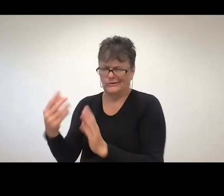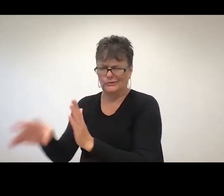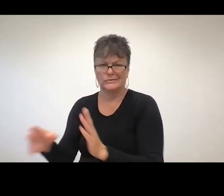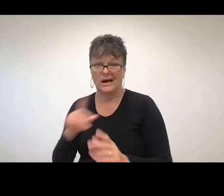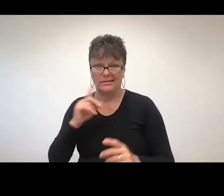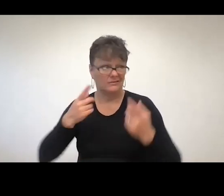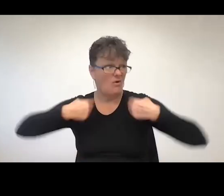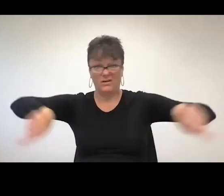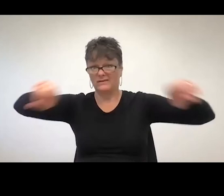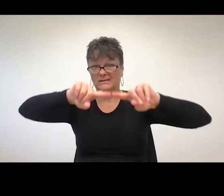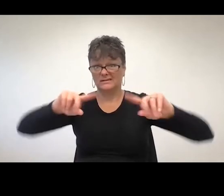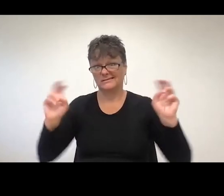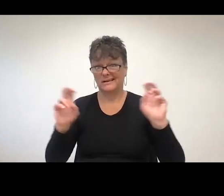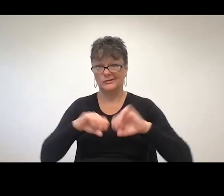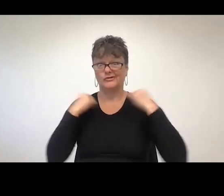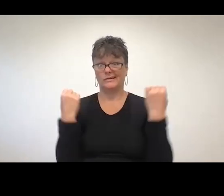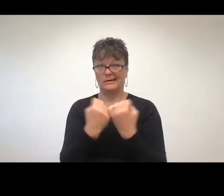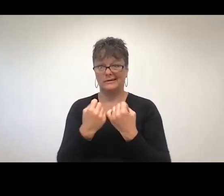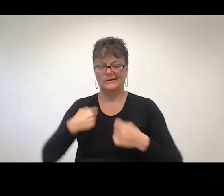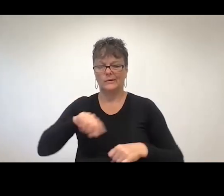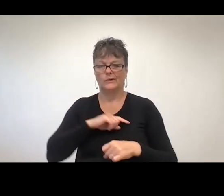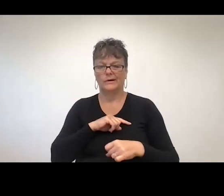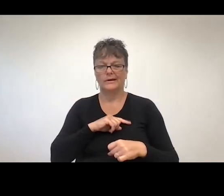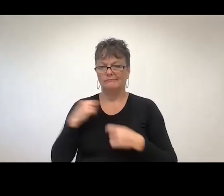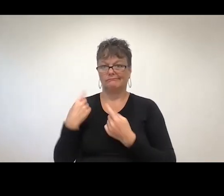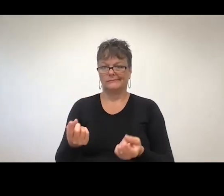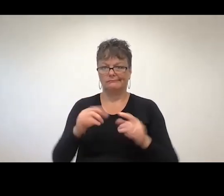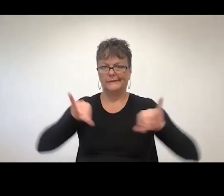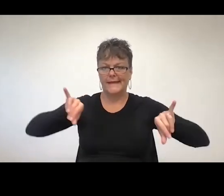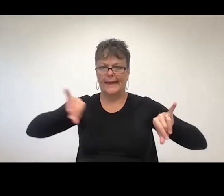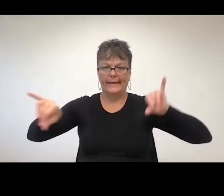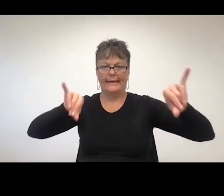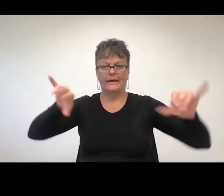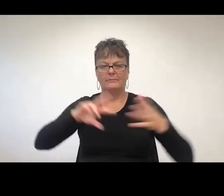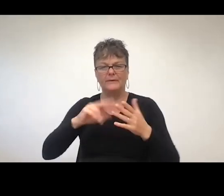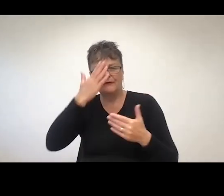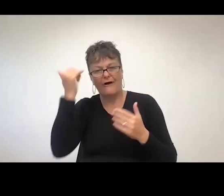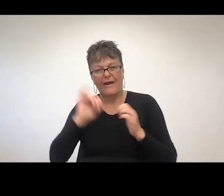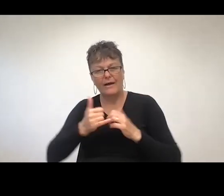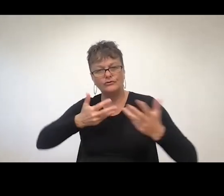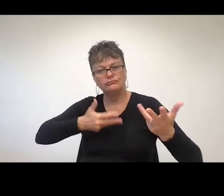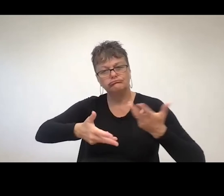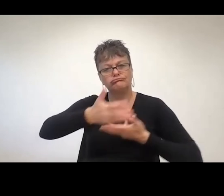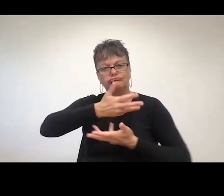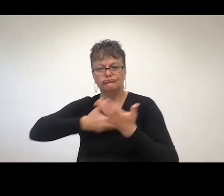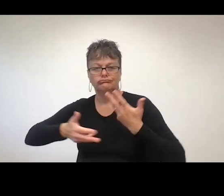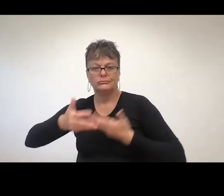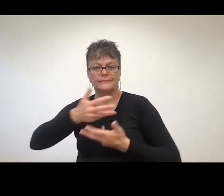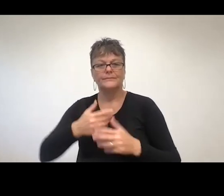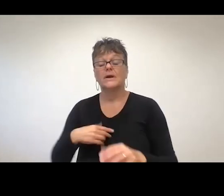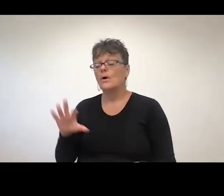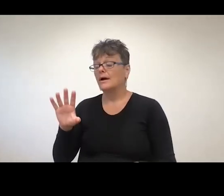skills. So I do believe that it is, it's a different kind of level of preparation. And I see your good comment there, Daphne,